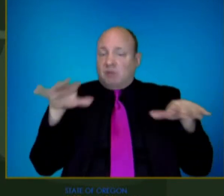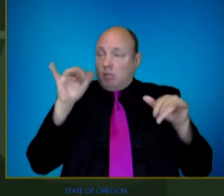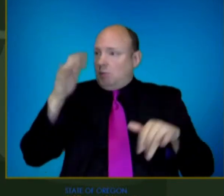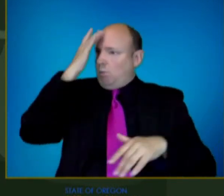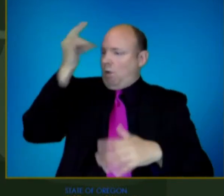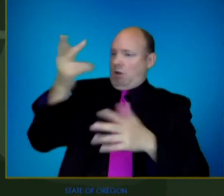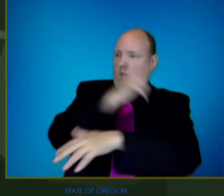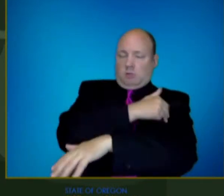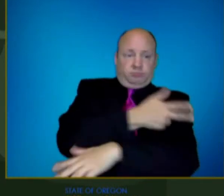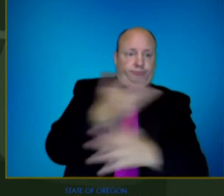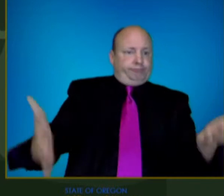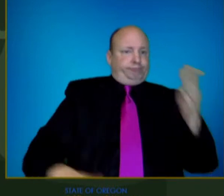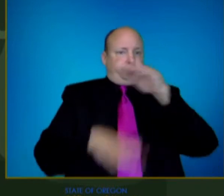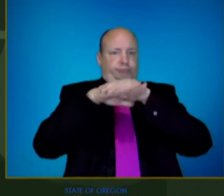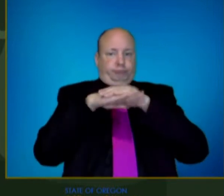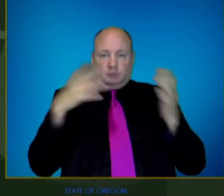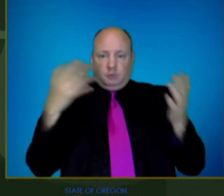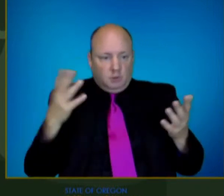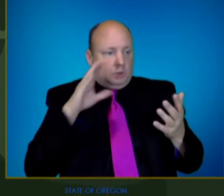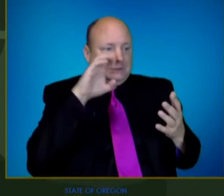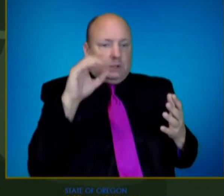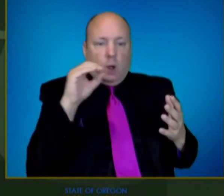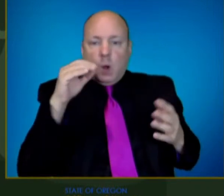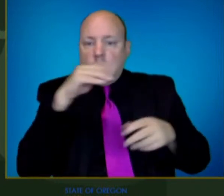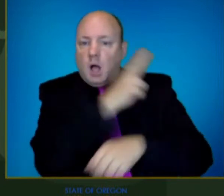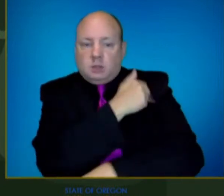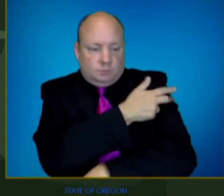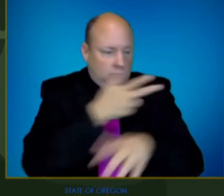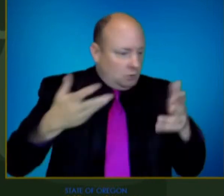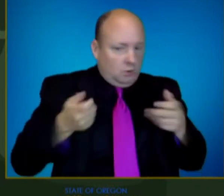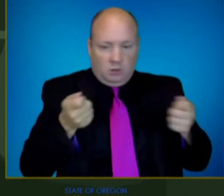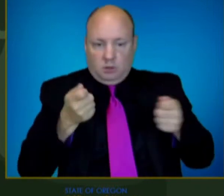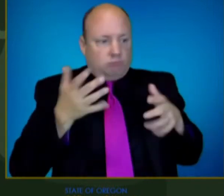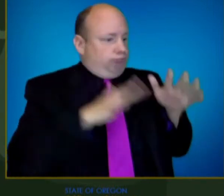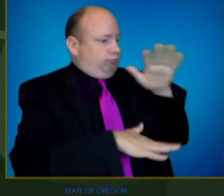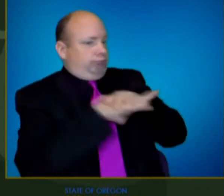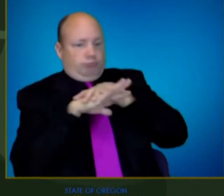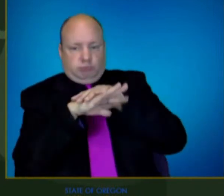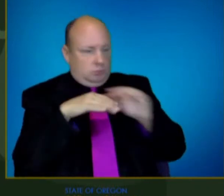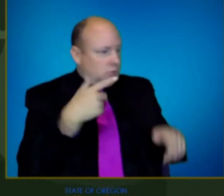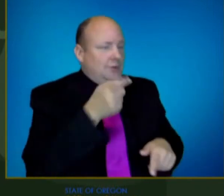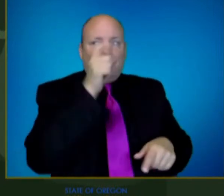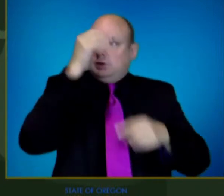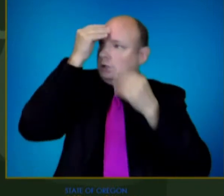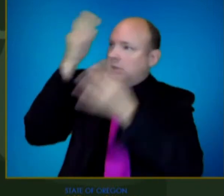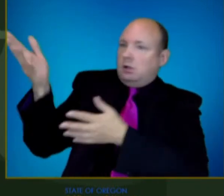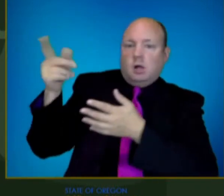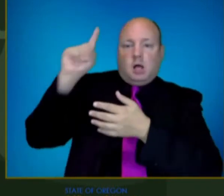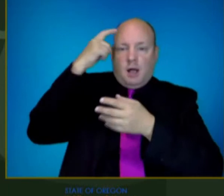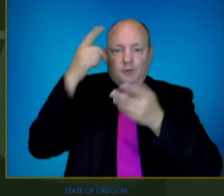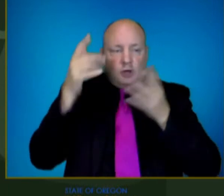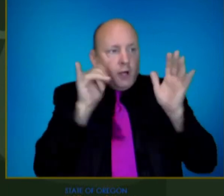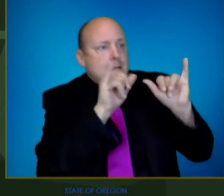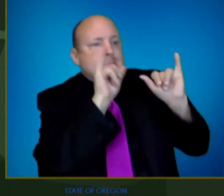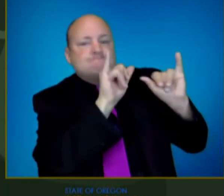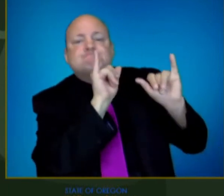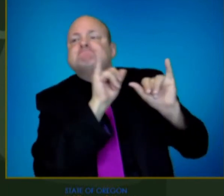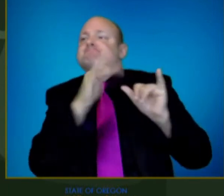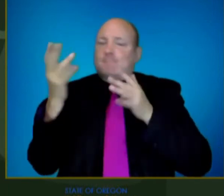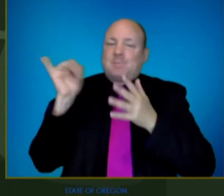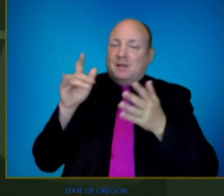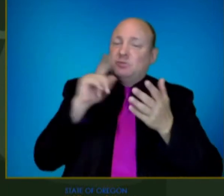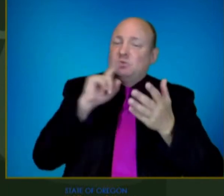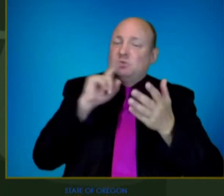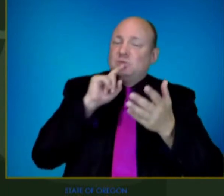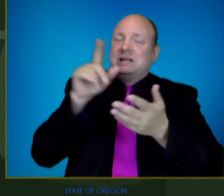health care and to preserve the ability of our students to get into the classroom in the fall